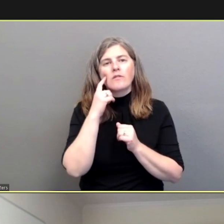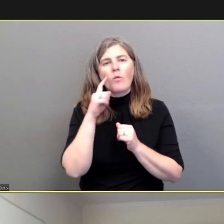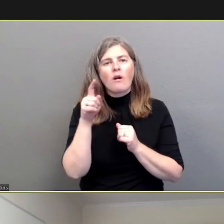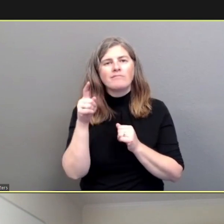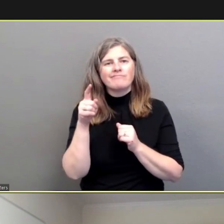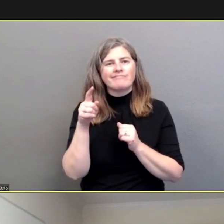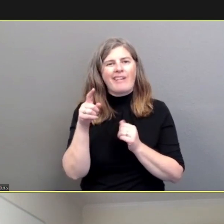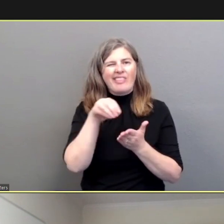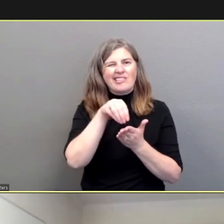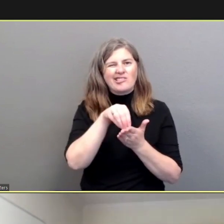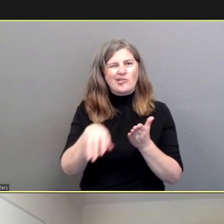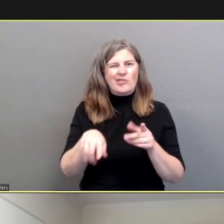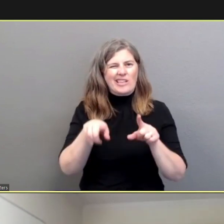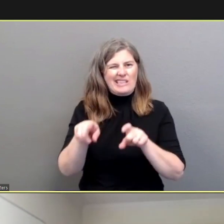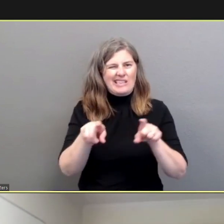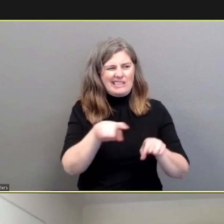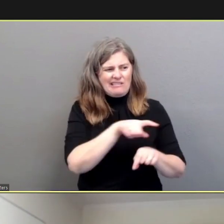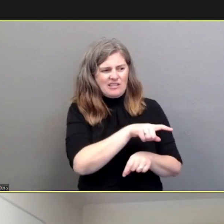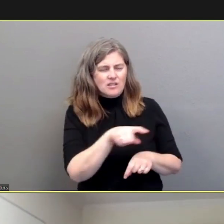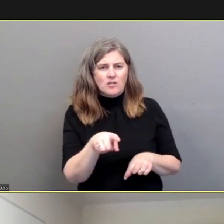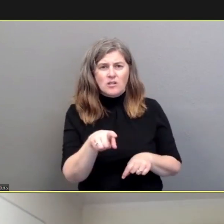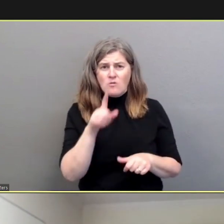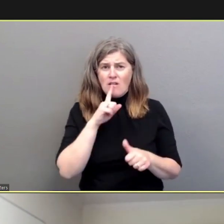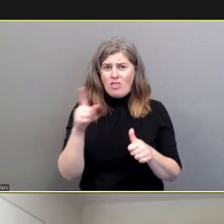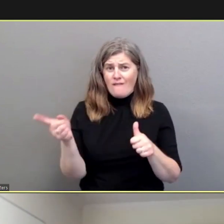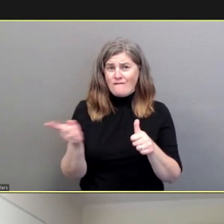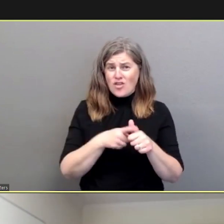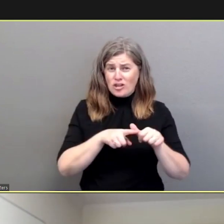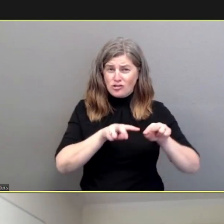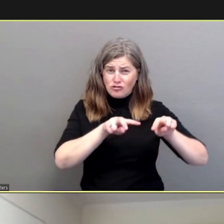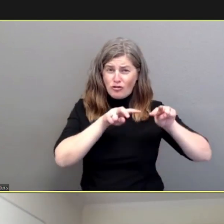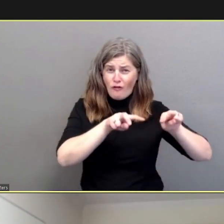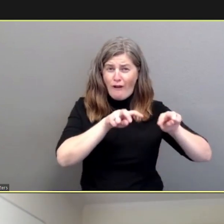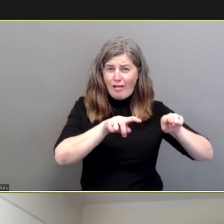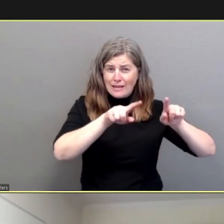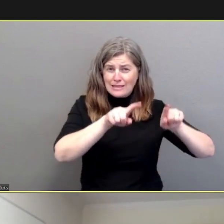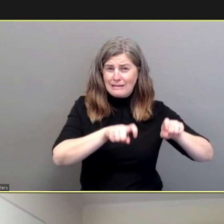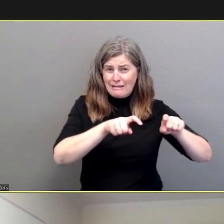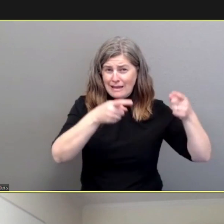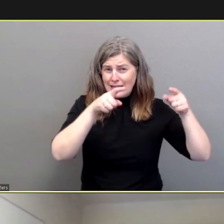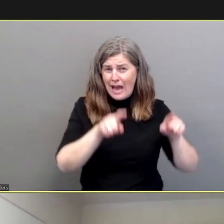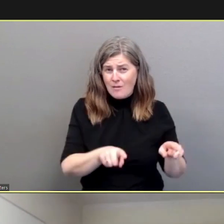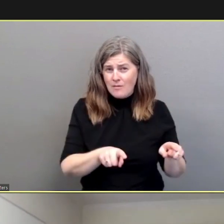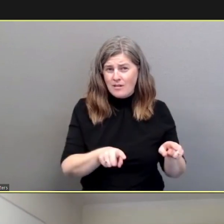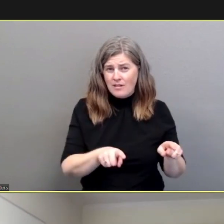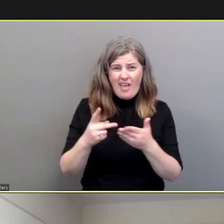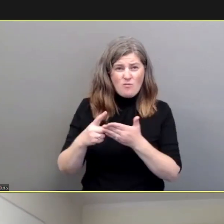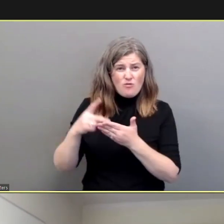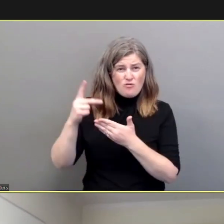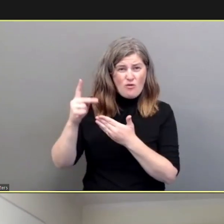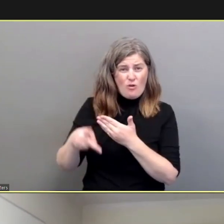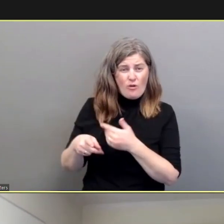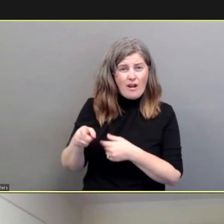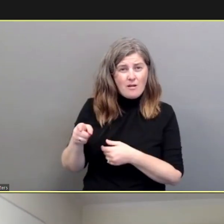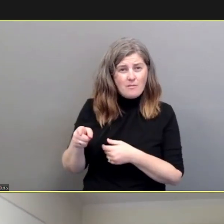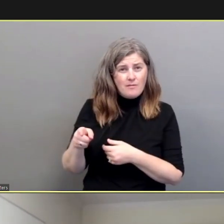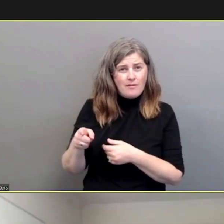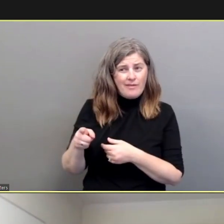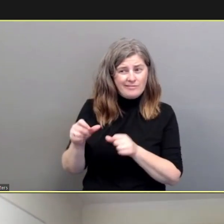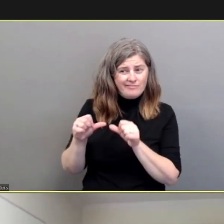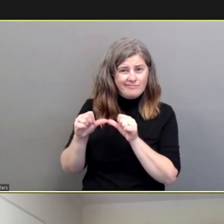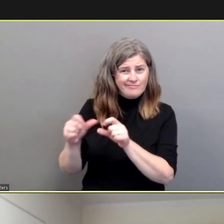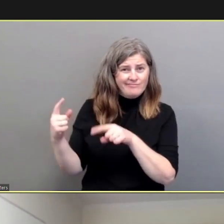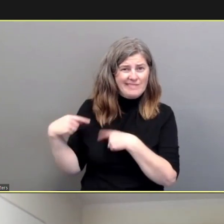testing. This would be really the first surveillance testing that's done. The program that has been going on the last